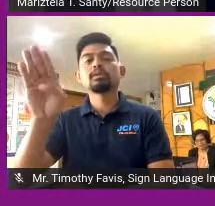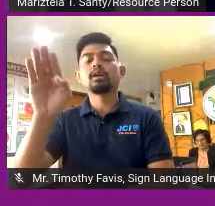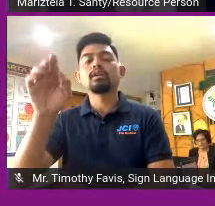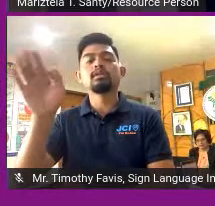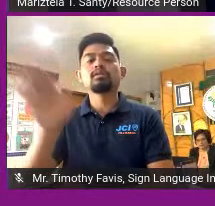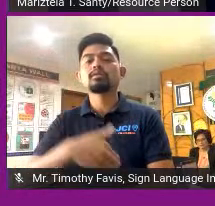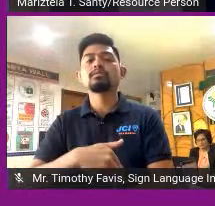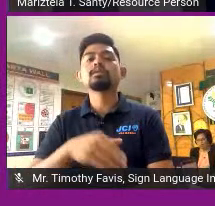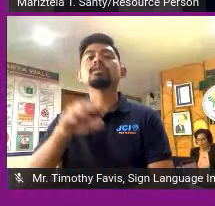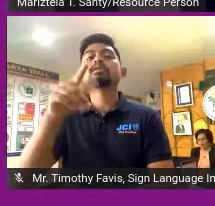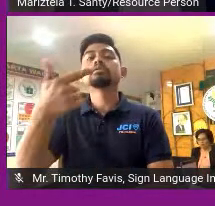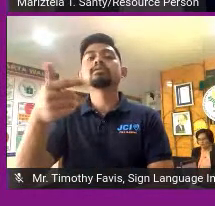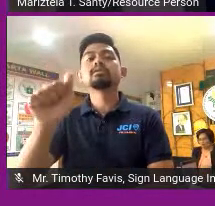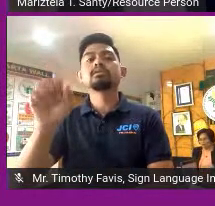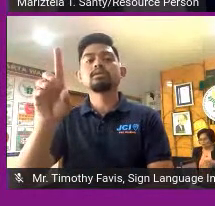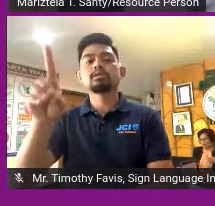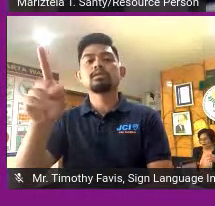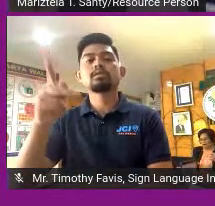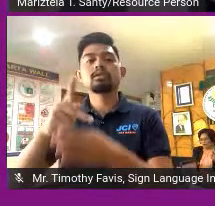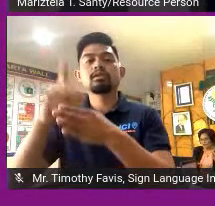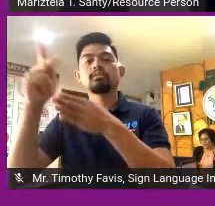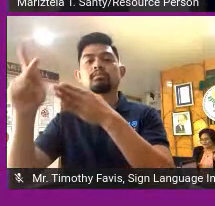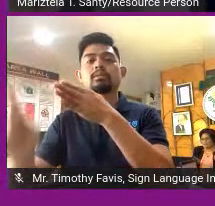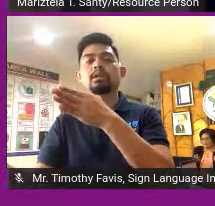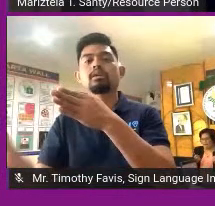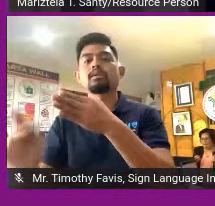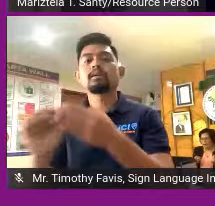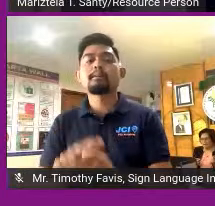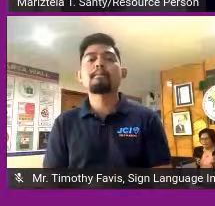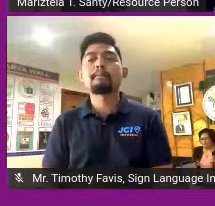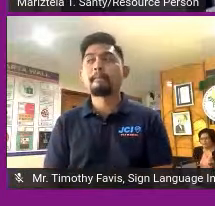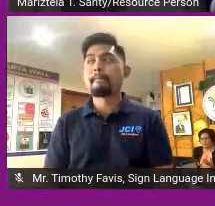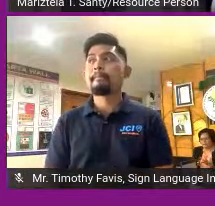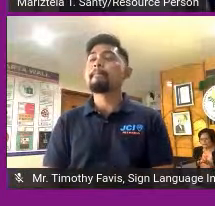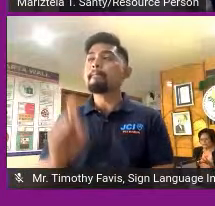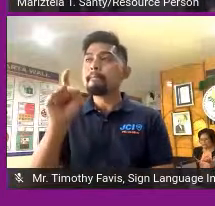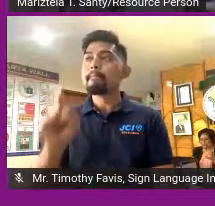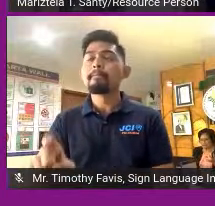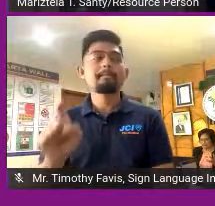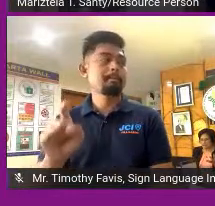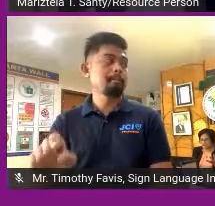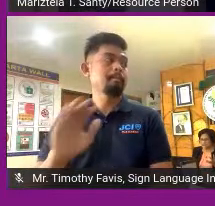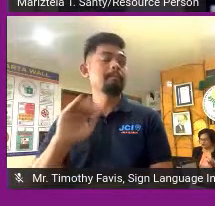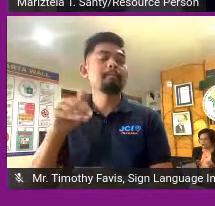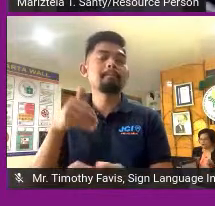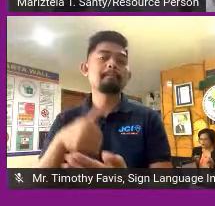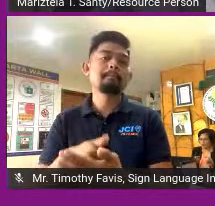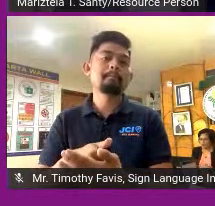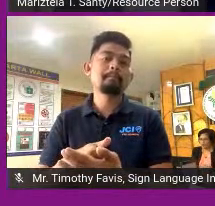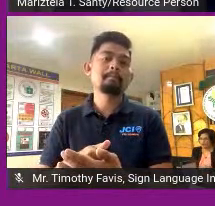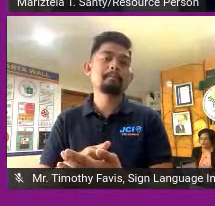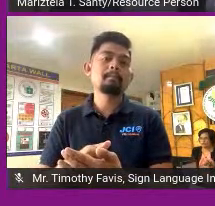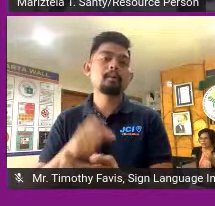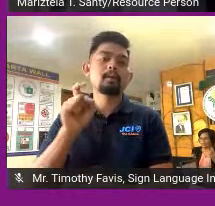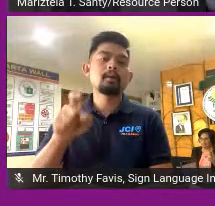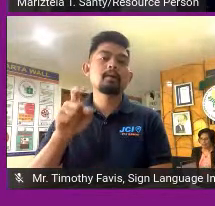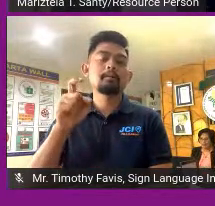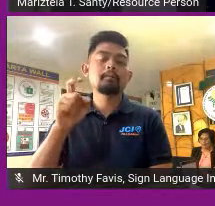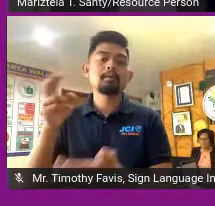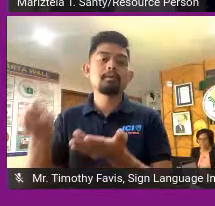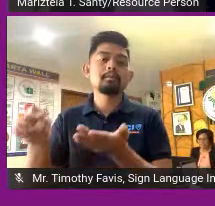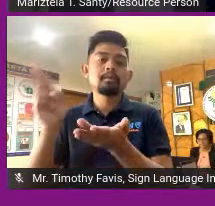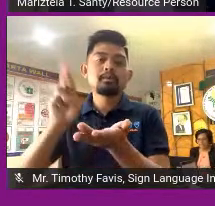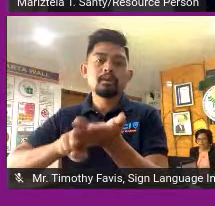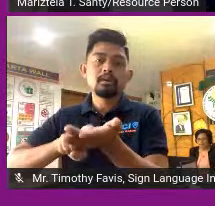So, it is a must that all this, you have to record ilan